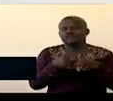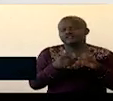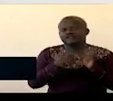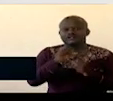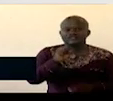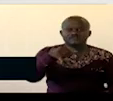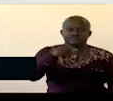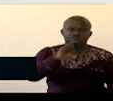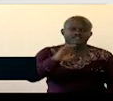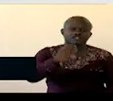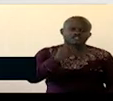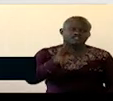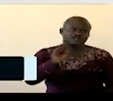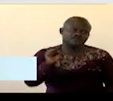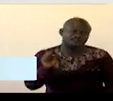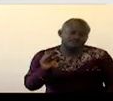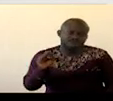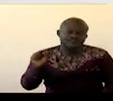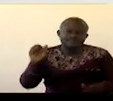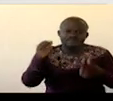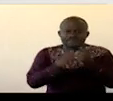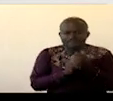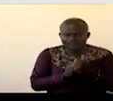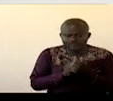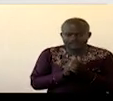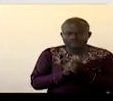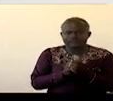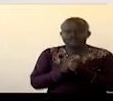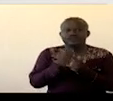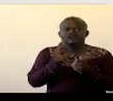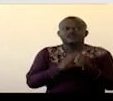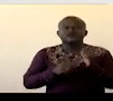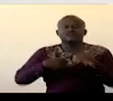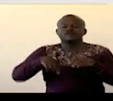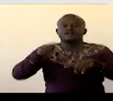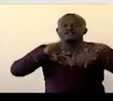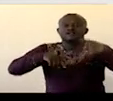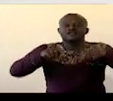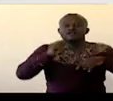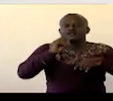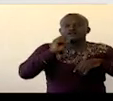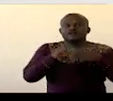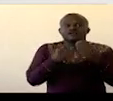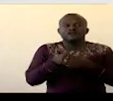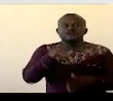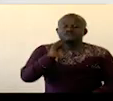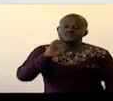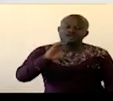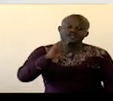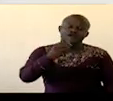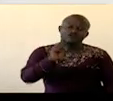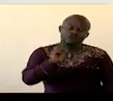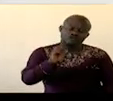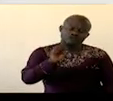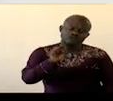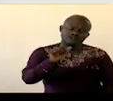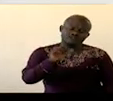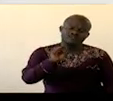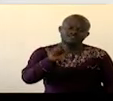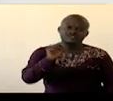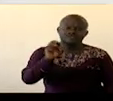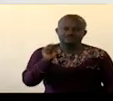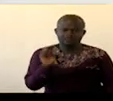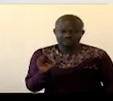species. Then from there, we also have what we call diversity of ecosystem. When we talk